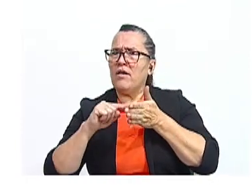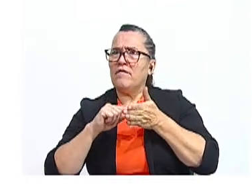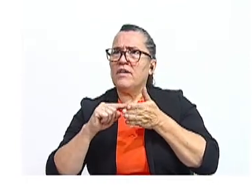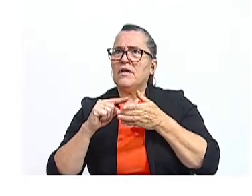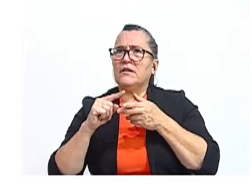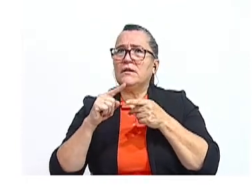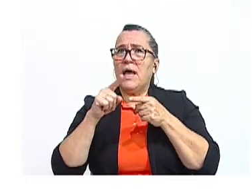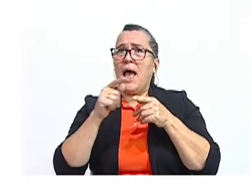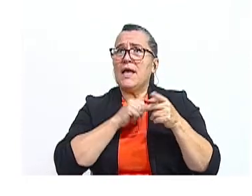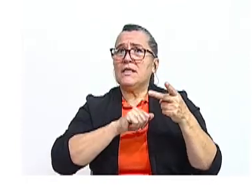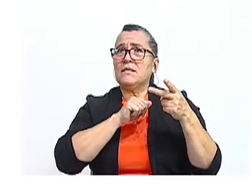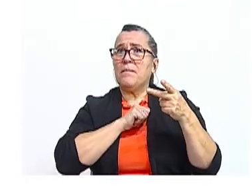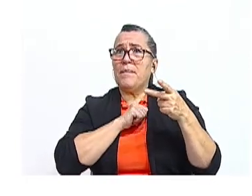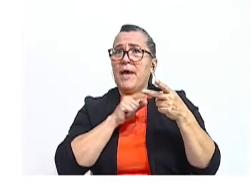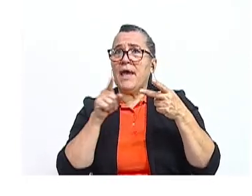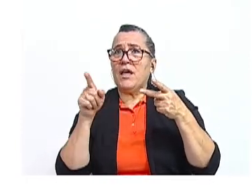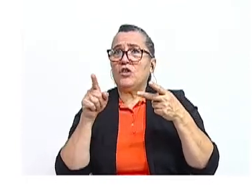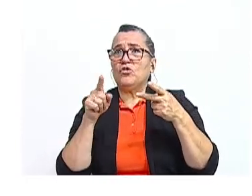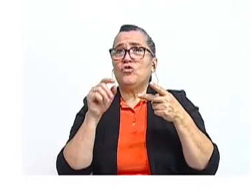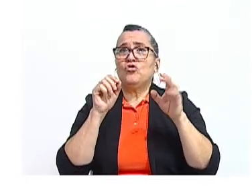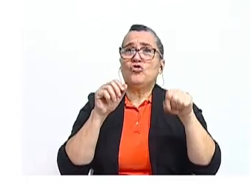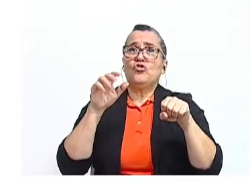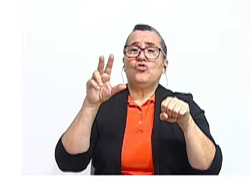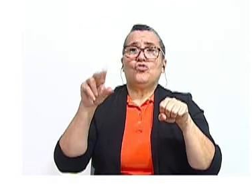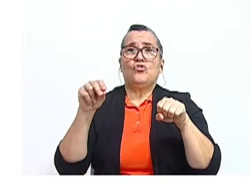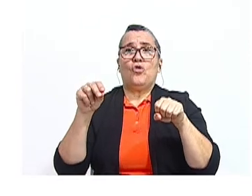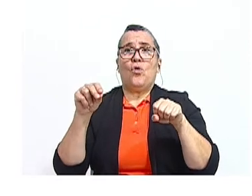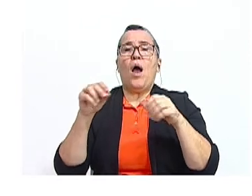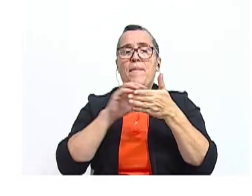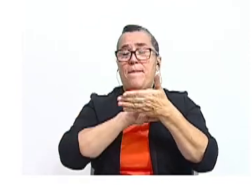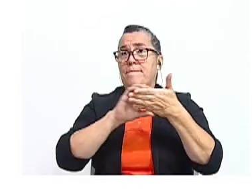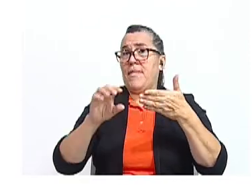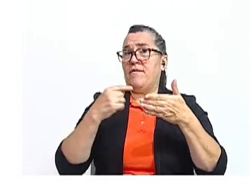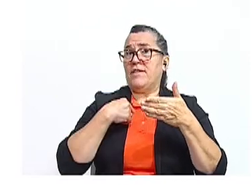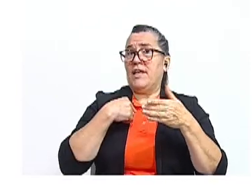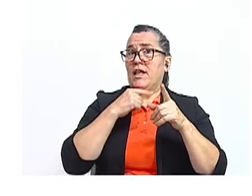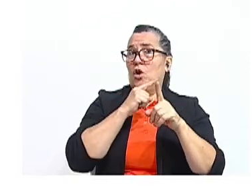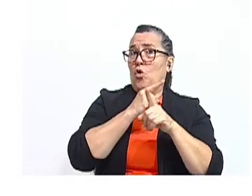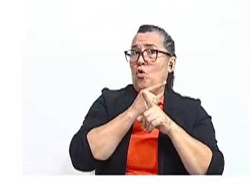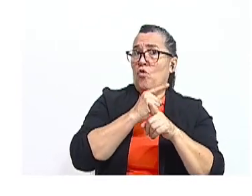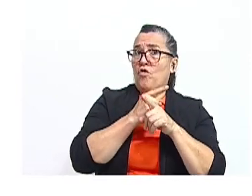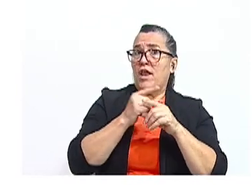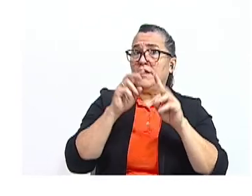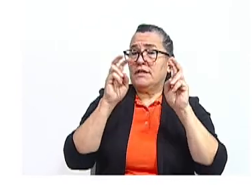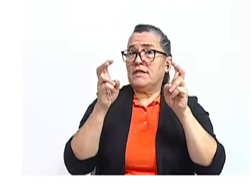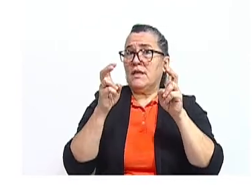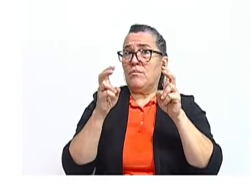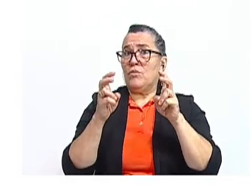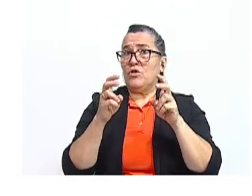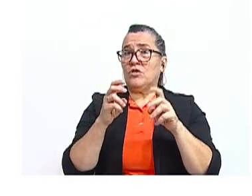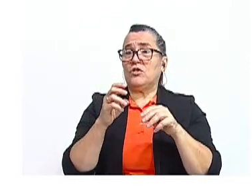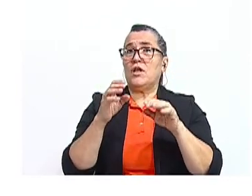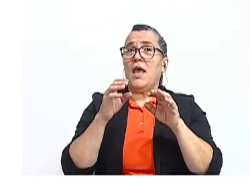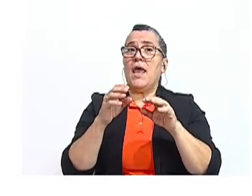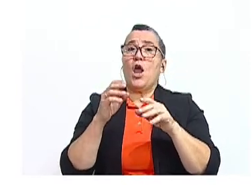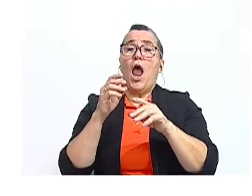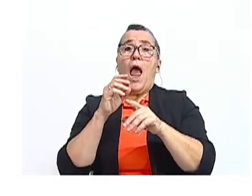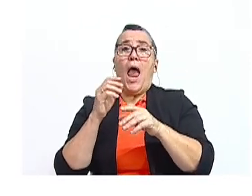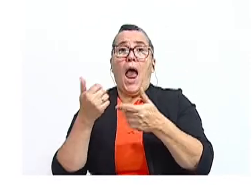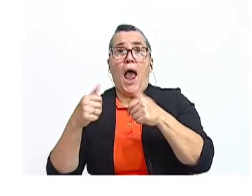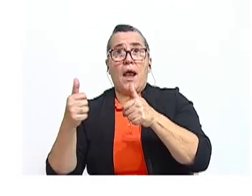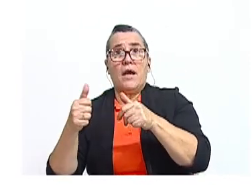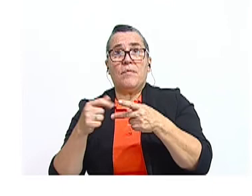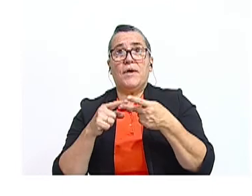each aspect, then circle yes or no. My paragraph has the correct subject-verb agreement, pronoun and